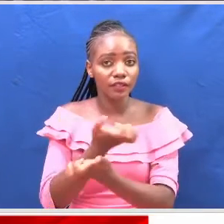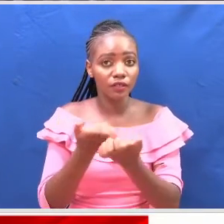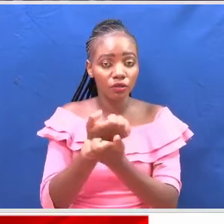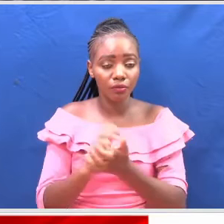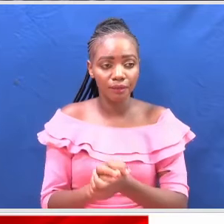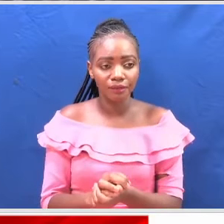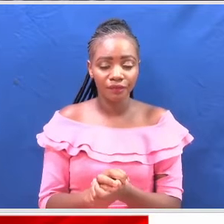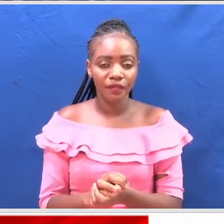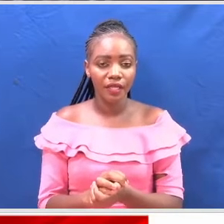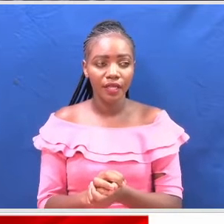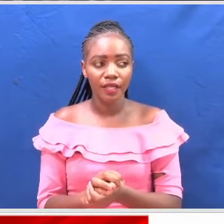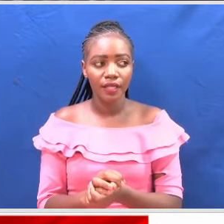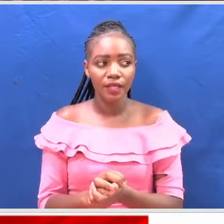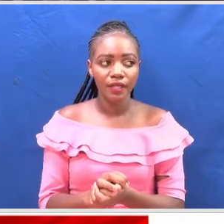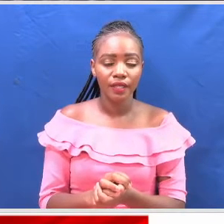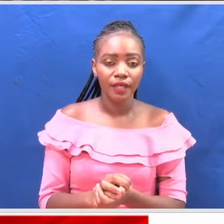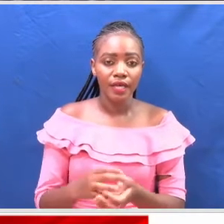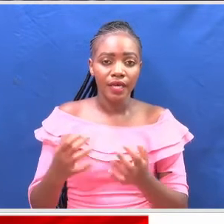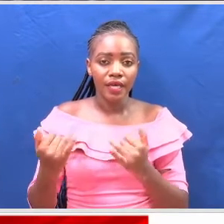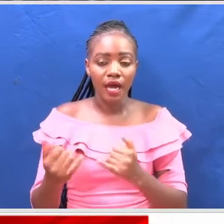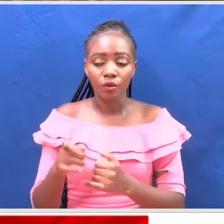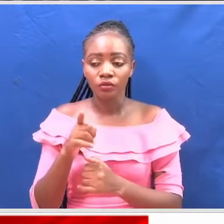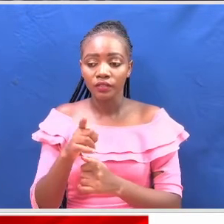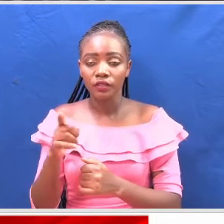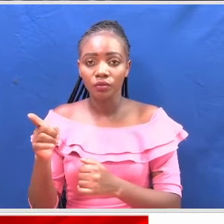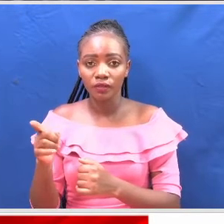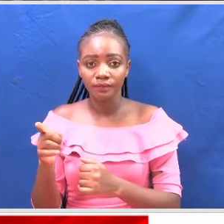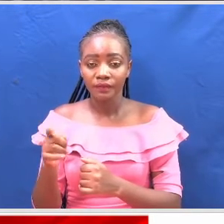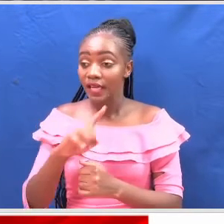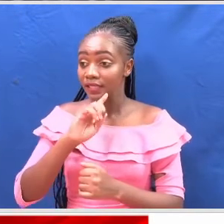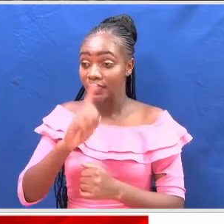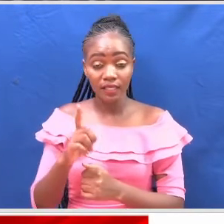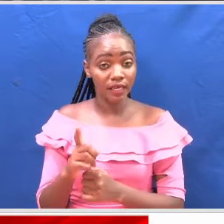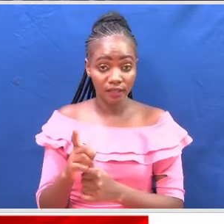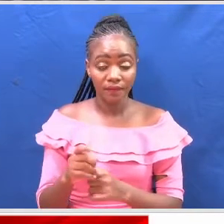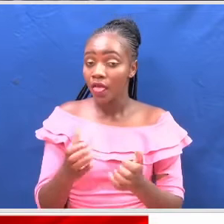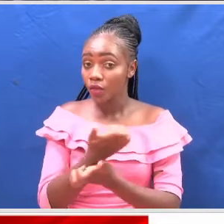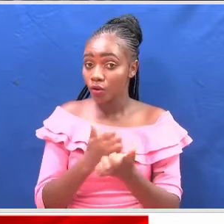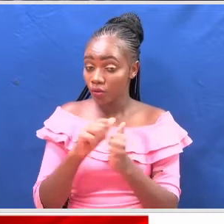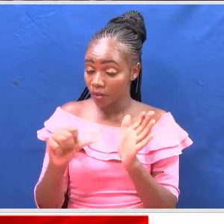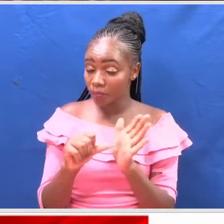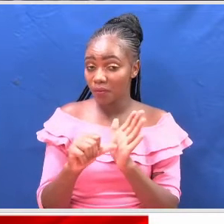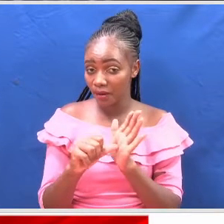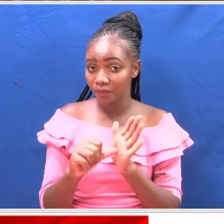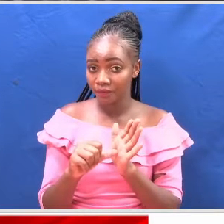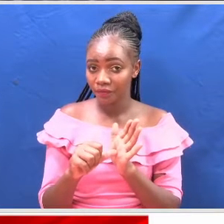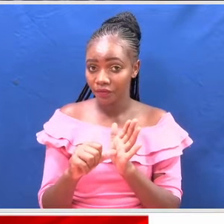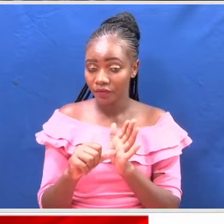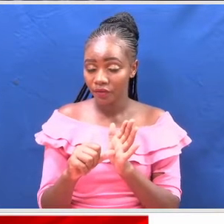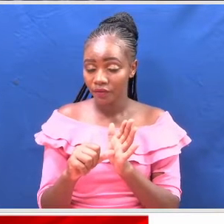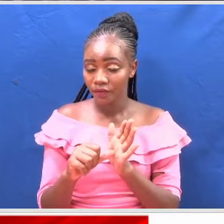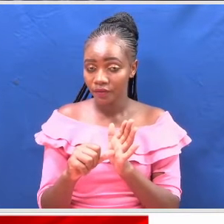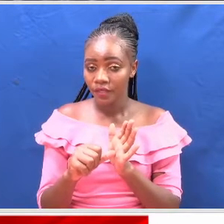virus. But make no mistake that this has been a serious economic, I call it a circuit